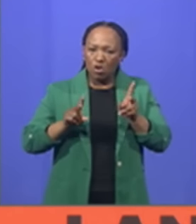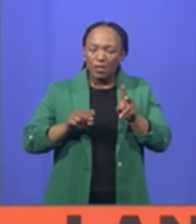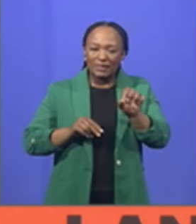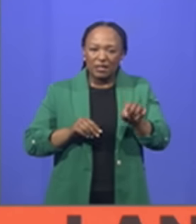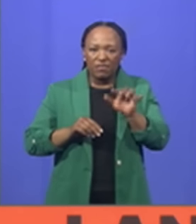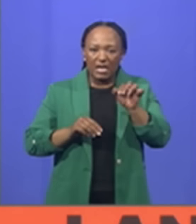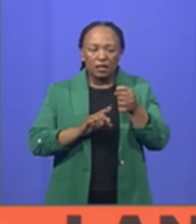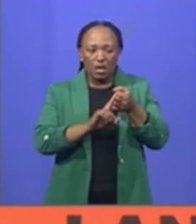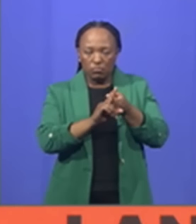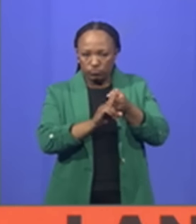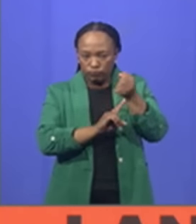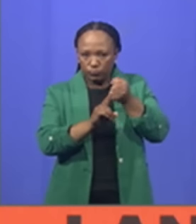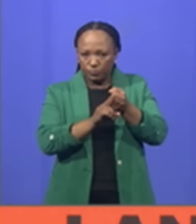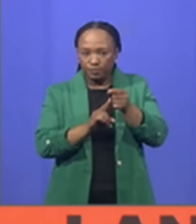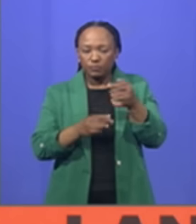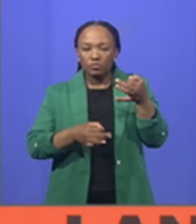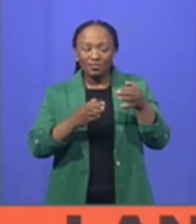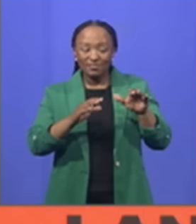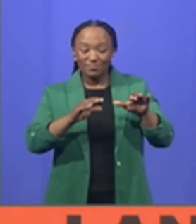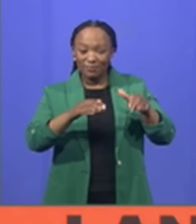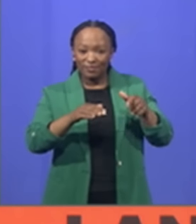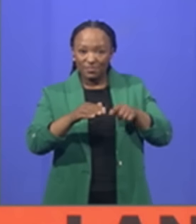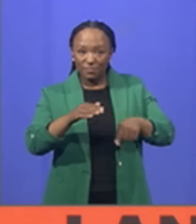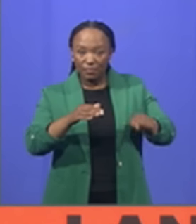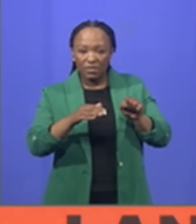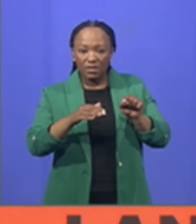Africans. It is the party with pragmatic